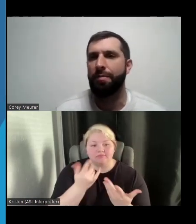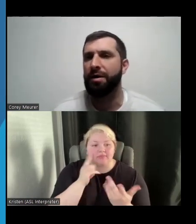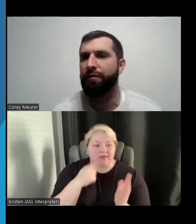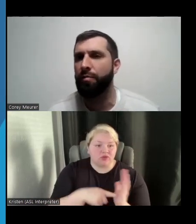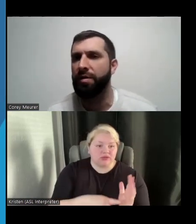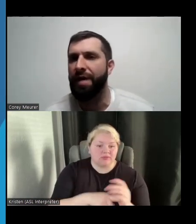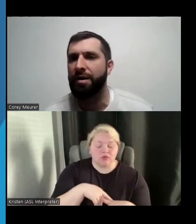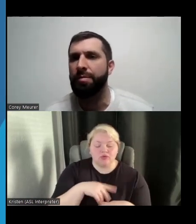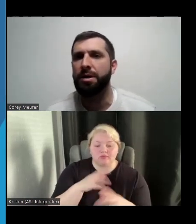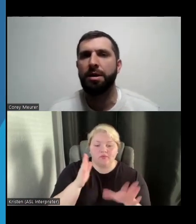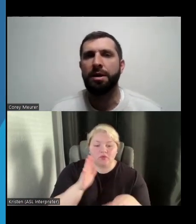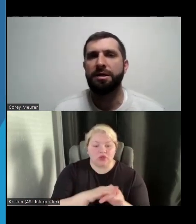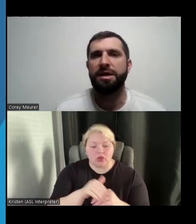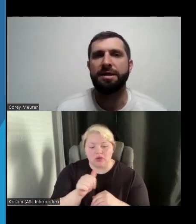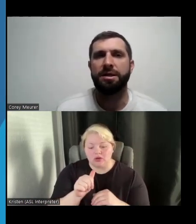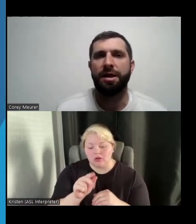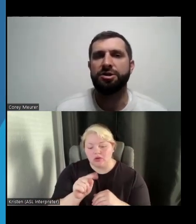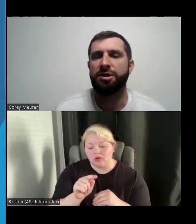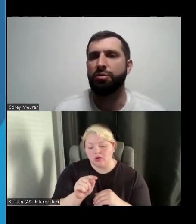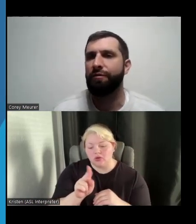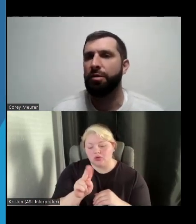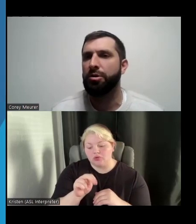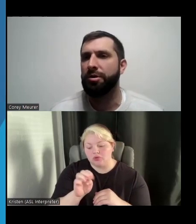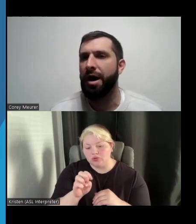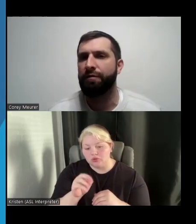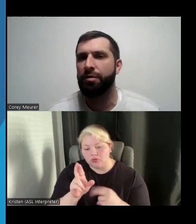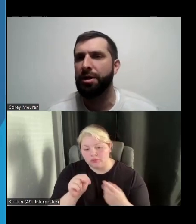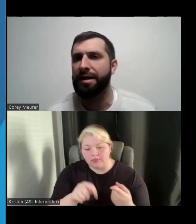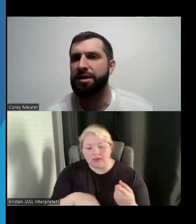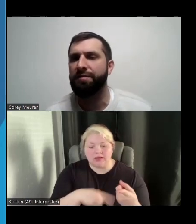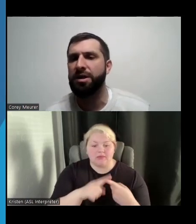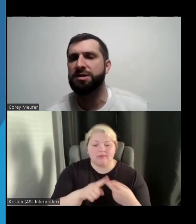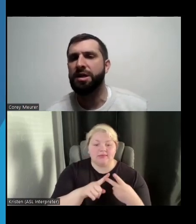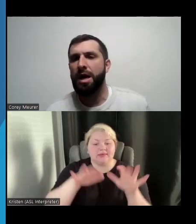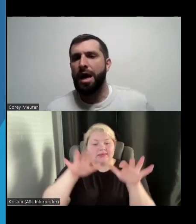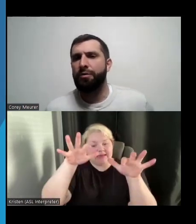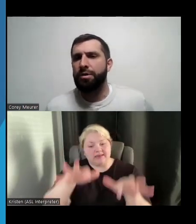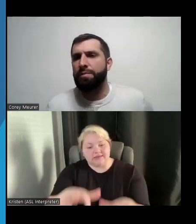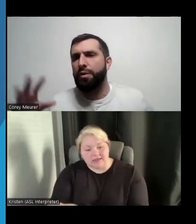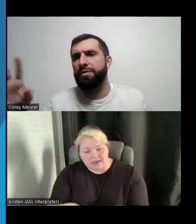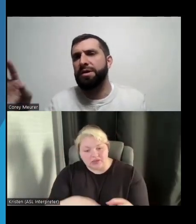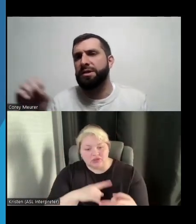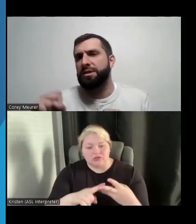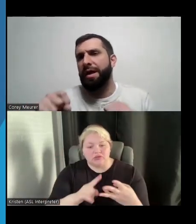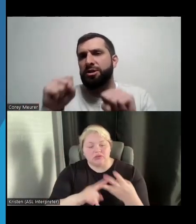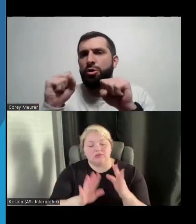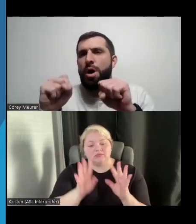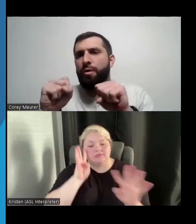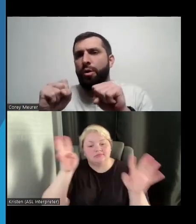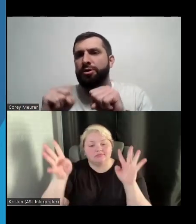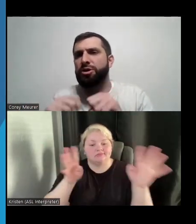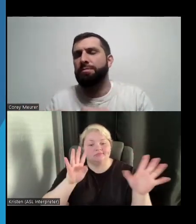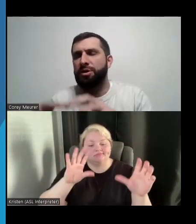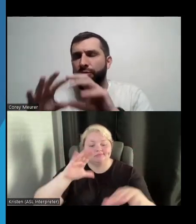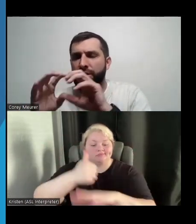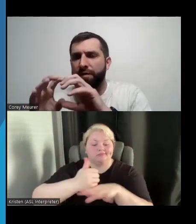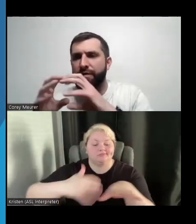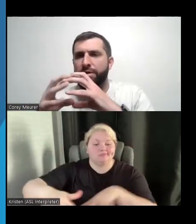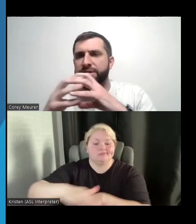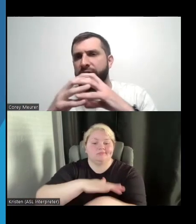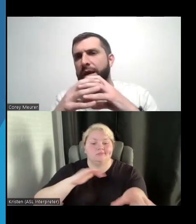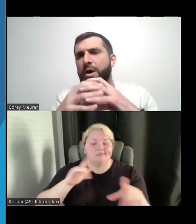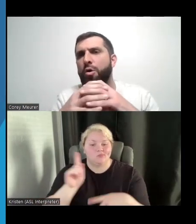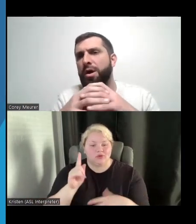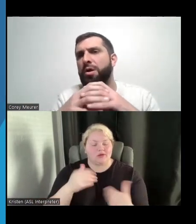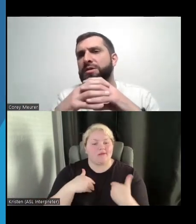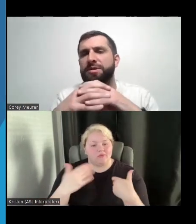creating a trauma-informed environment, de-escalation through verbal or nonverbal activities, and really pulling these into like 2-hour workshops that really